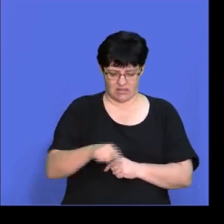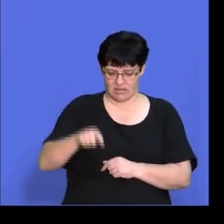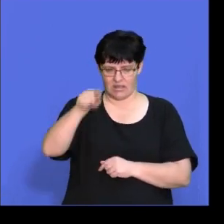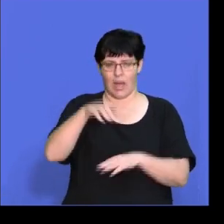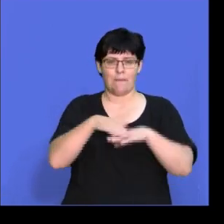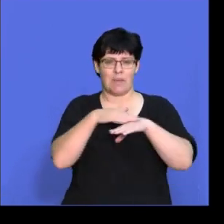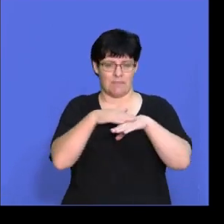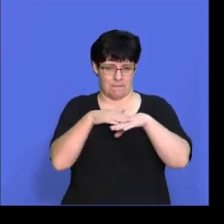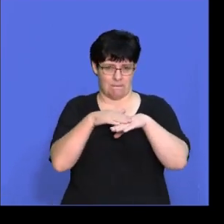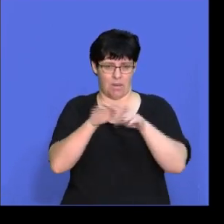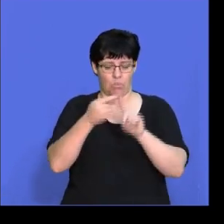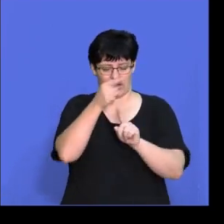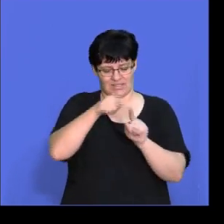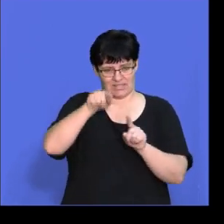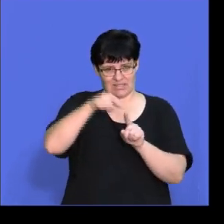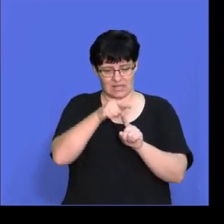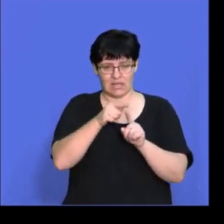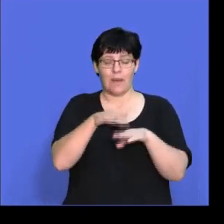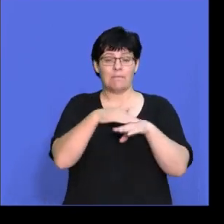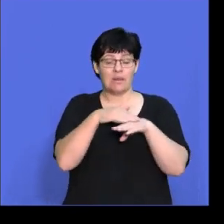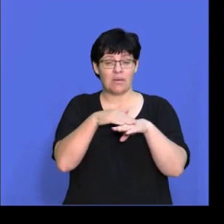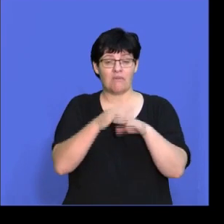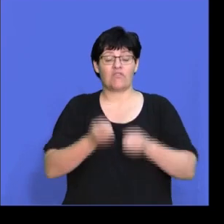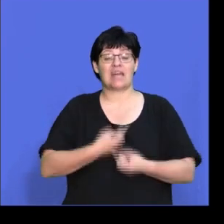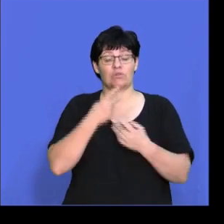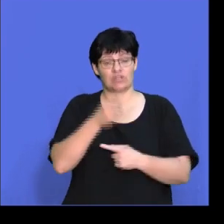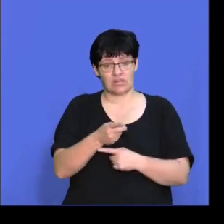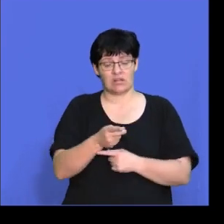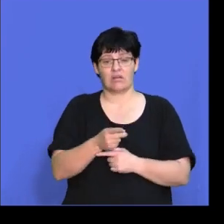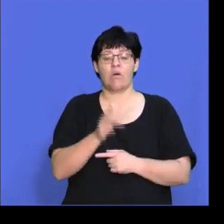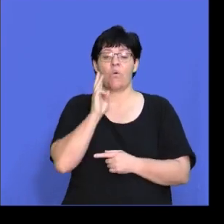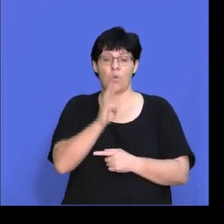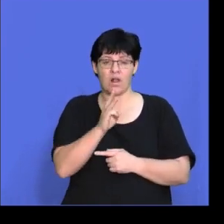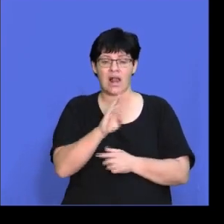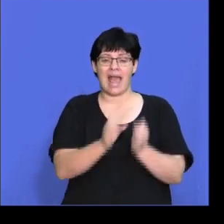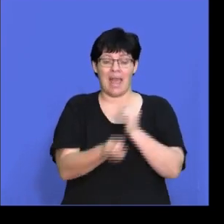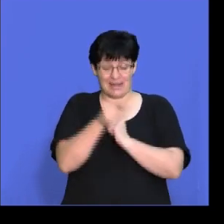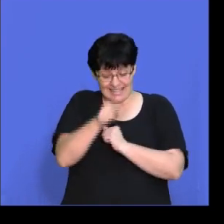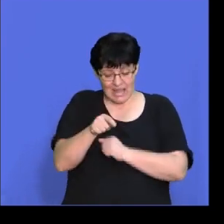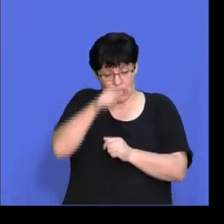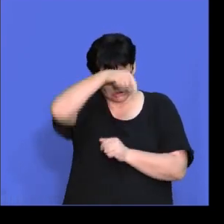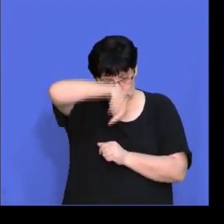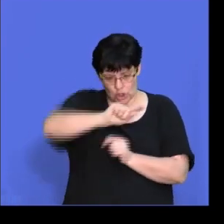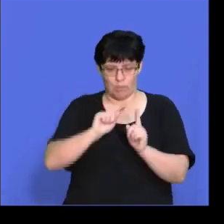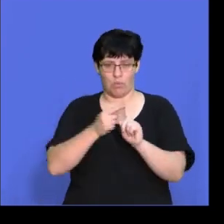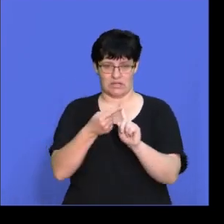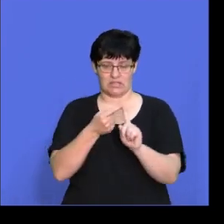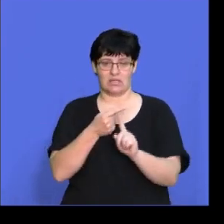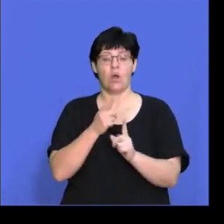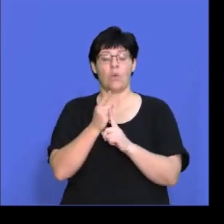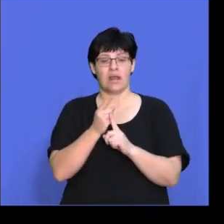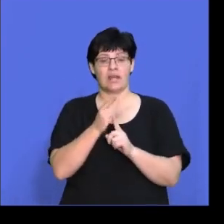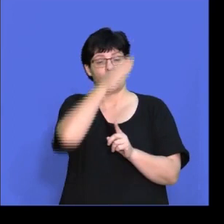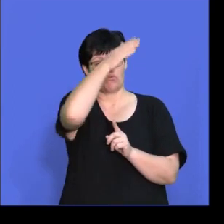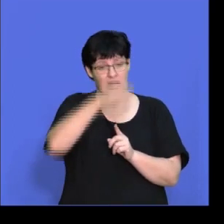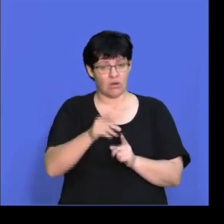with a minimum turning point. So the minimum value of that expression is going to occur at that turning point